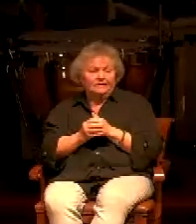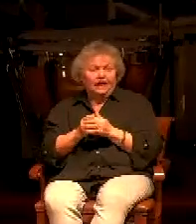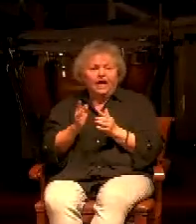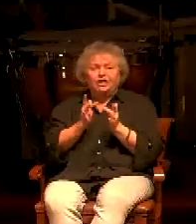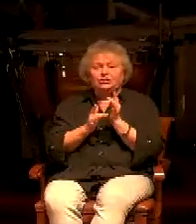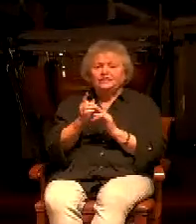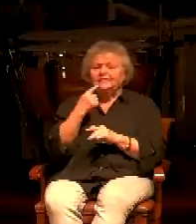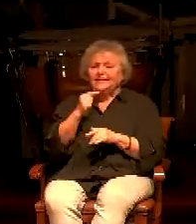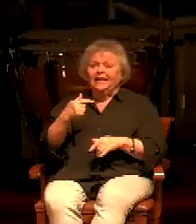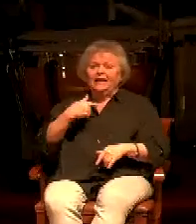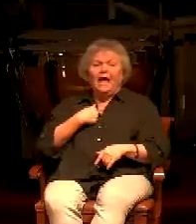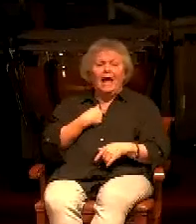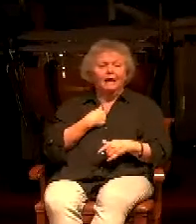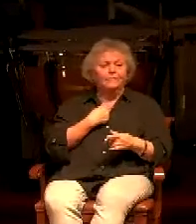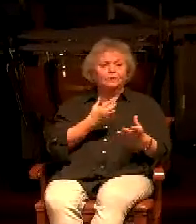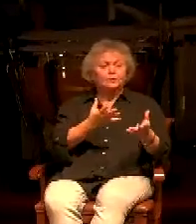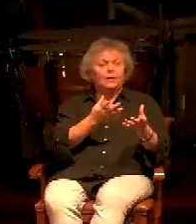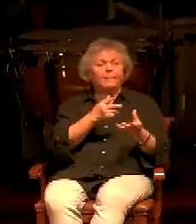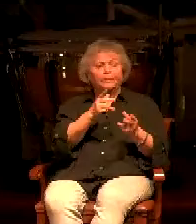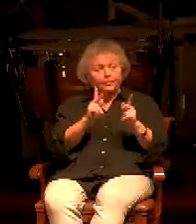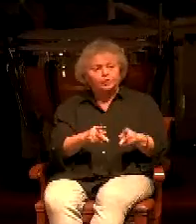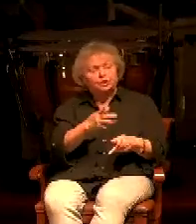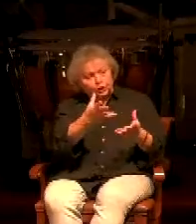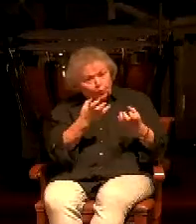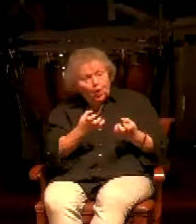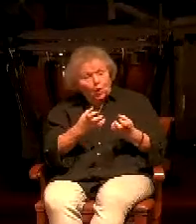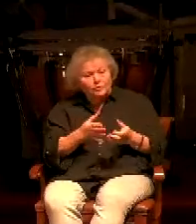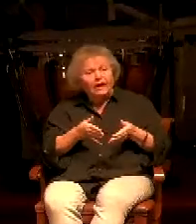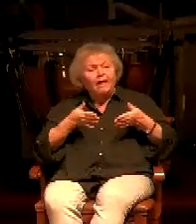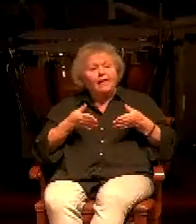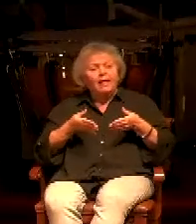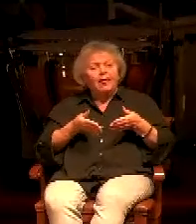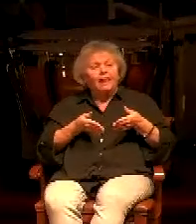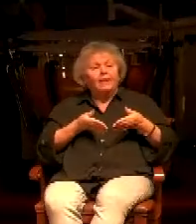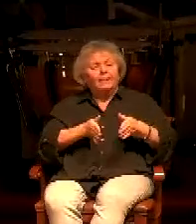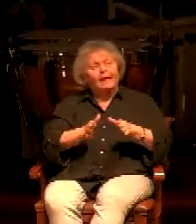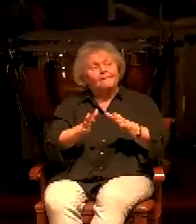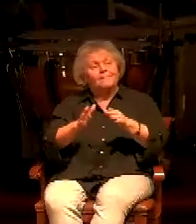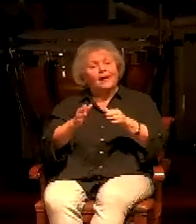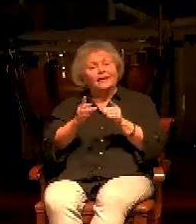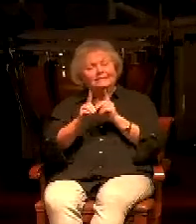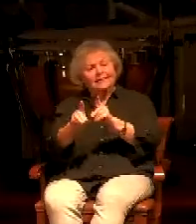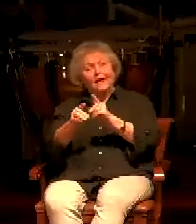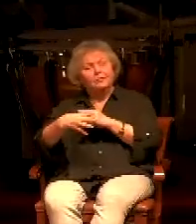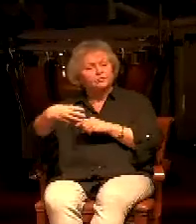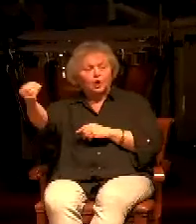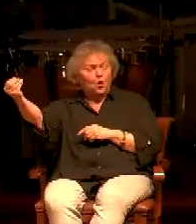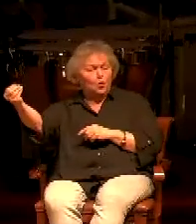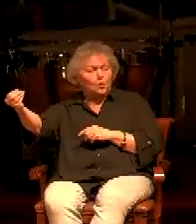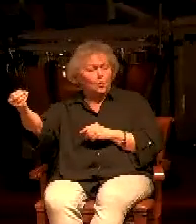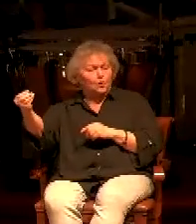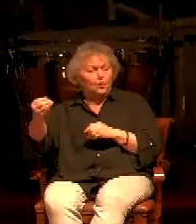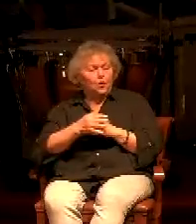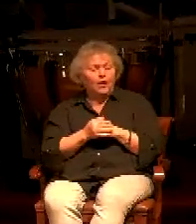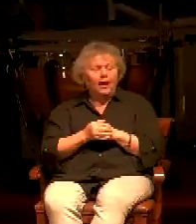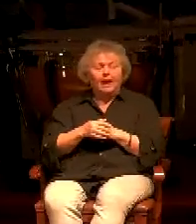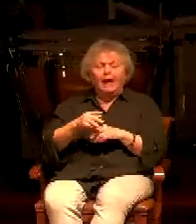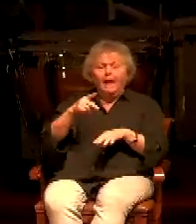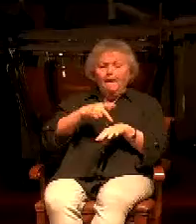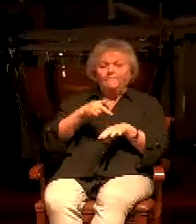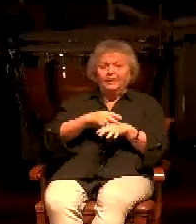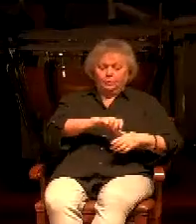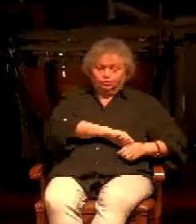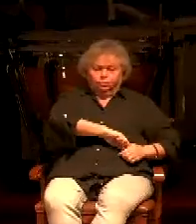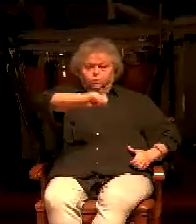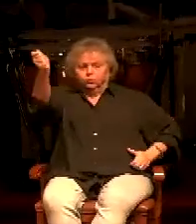my disciples alone. Peter, with all of his courage, pulls out a sword. You can find this in the first 11 verses of this chapter. He starts to swing the sword at